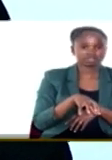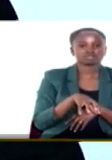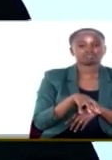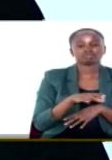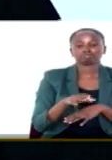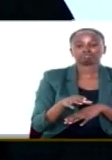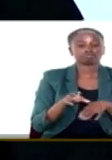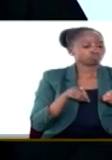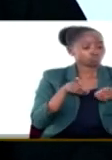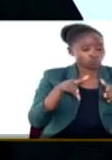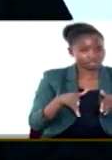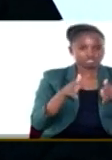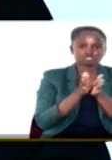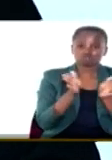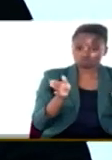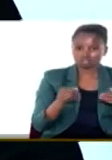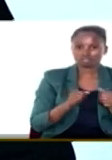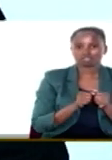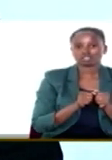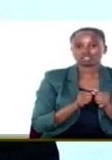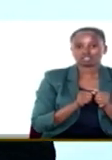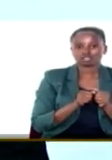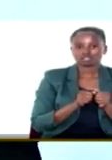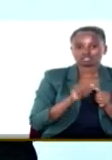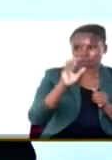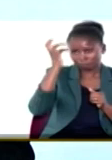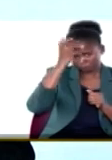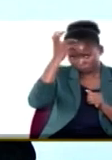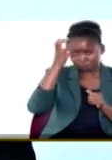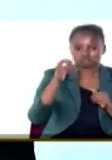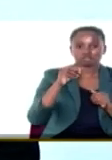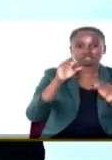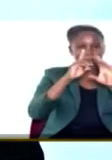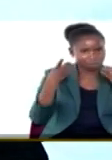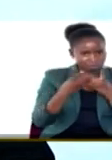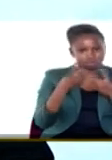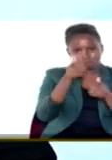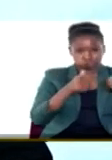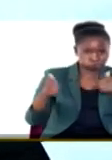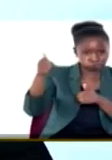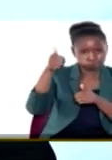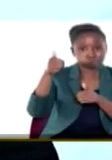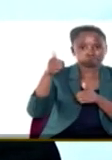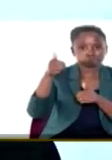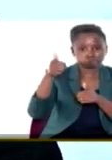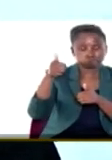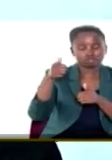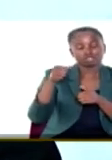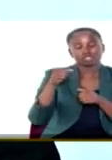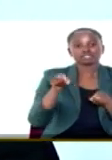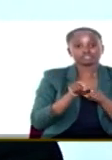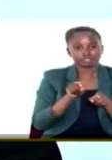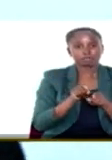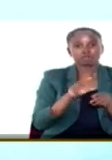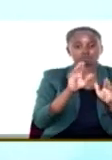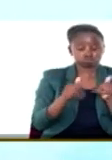Director General and the heads of departments, the Provincial Commissioner and the heads